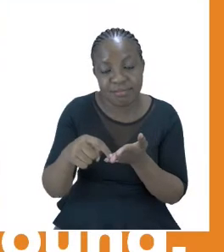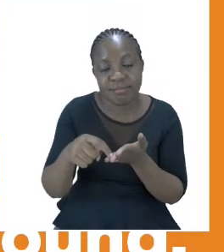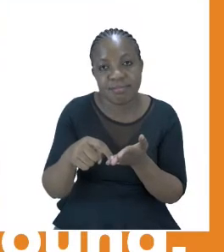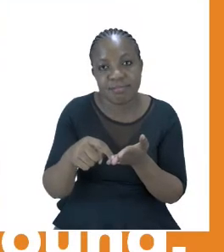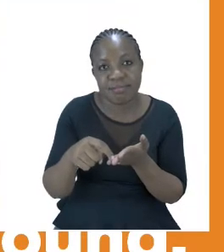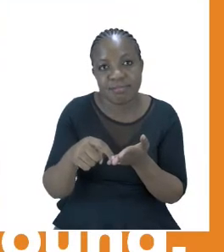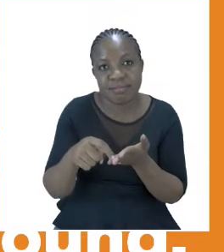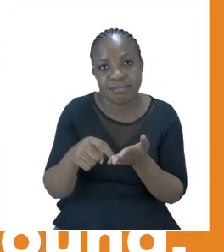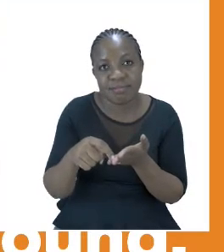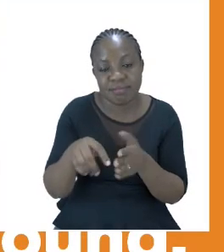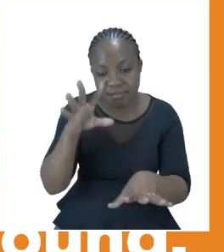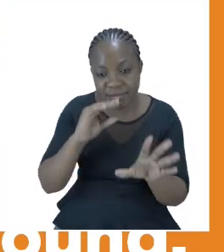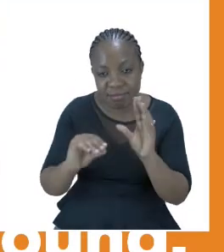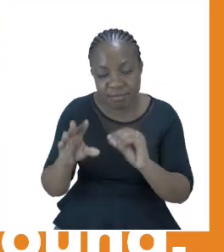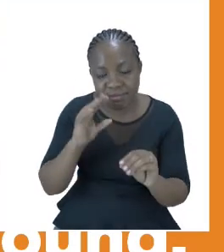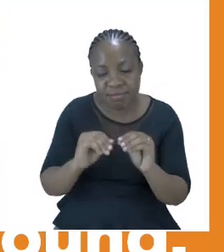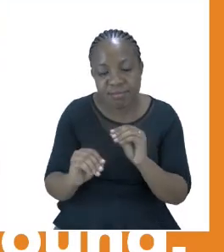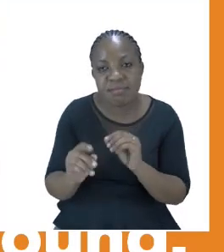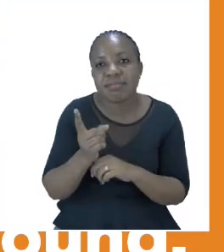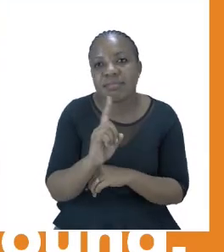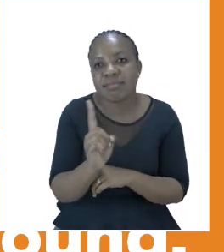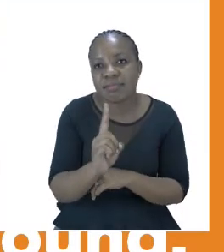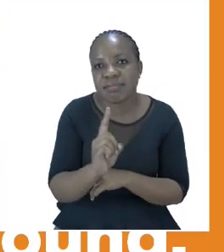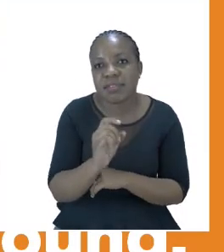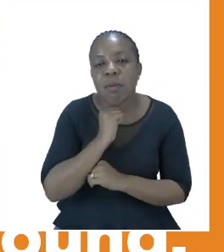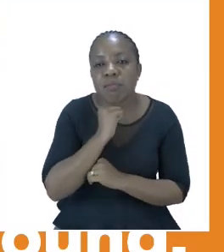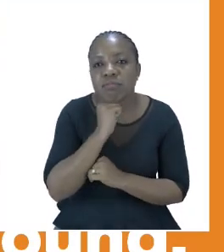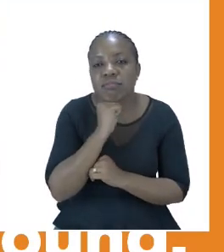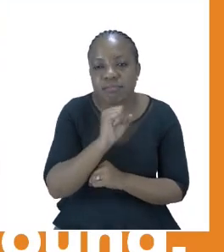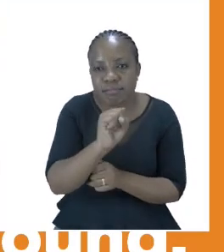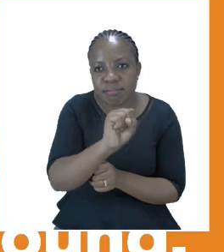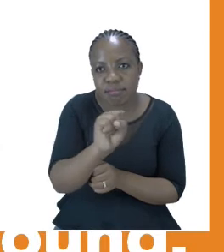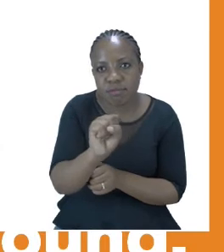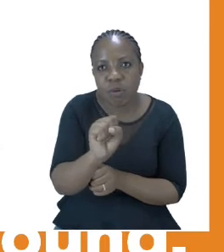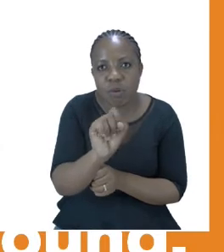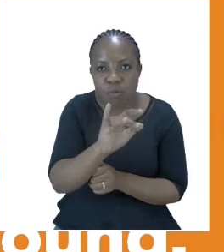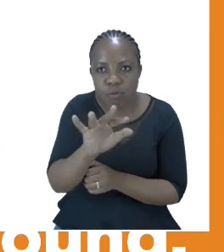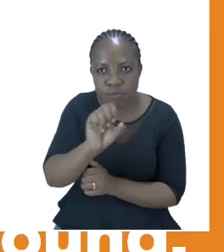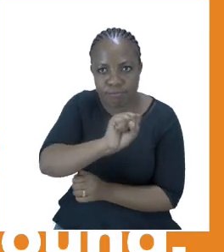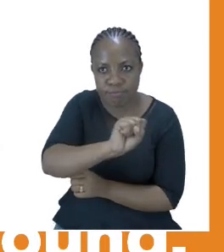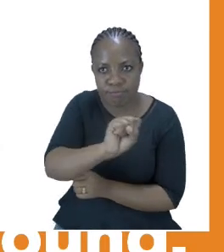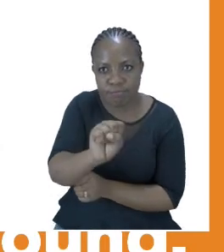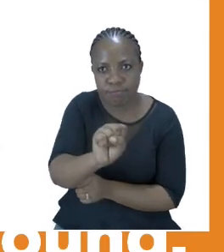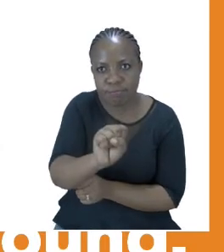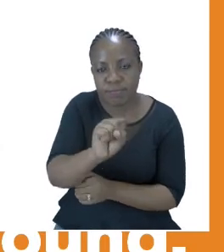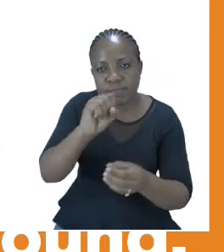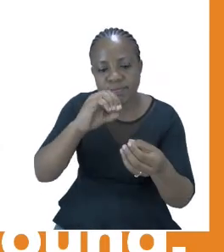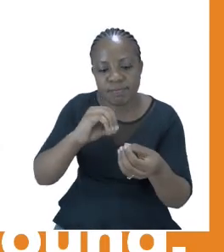2, we are talking about the sound S and the number